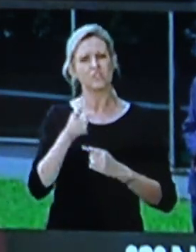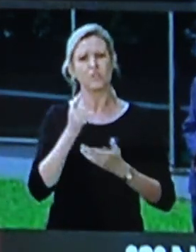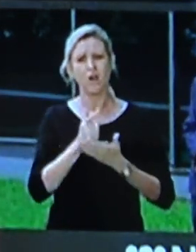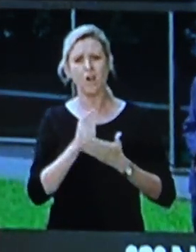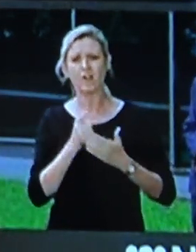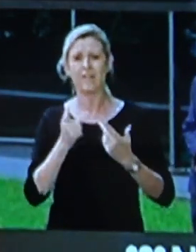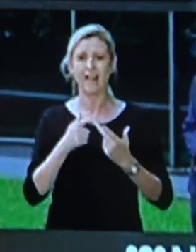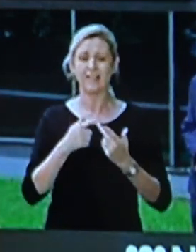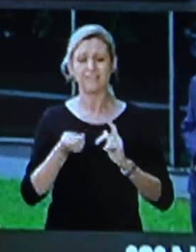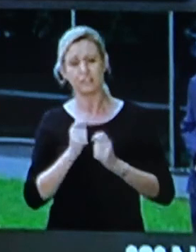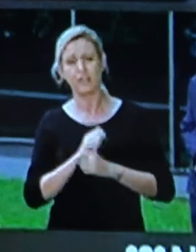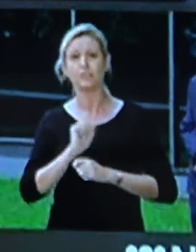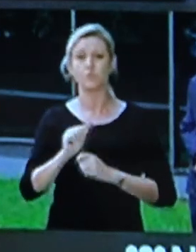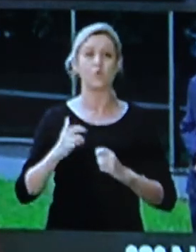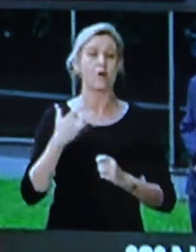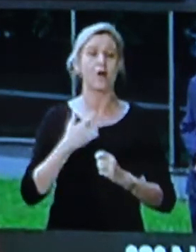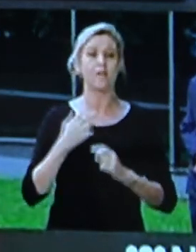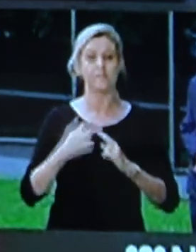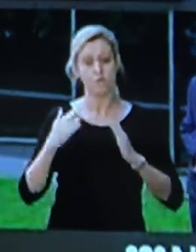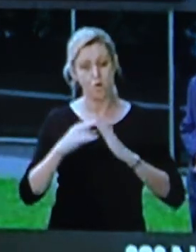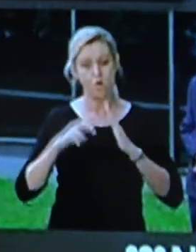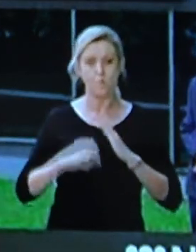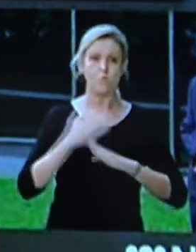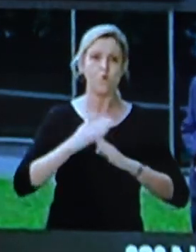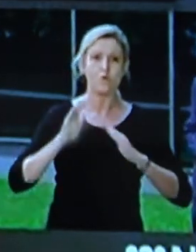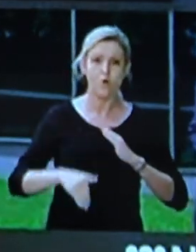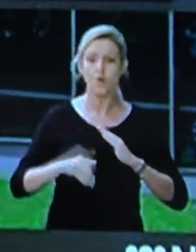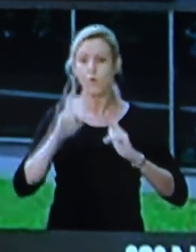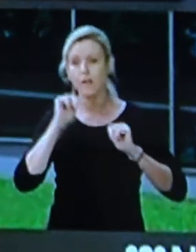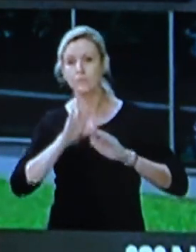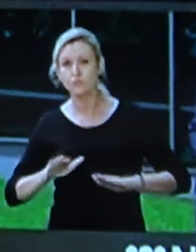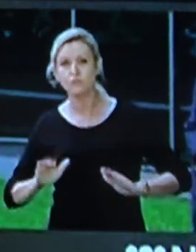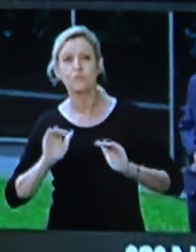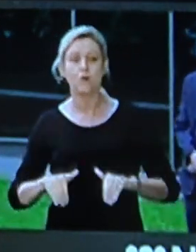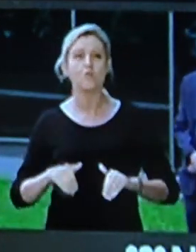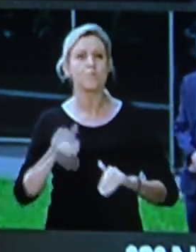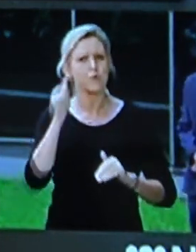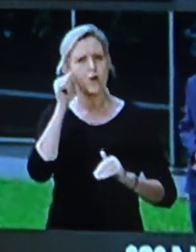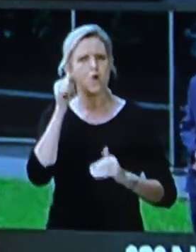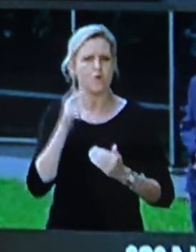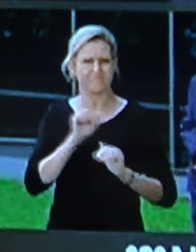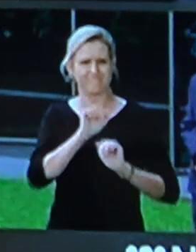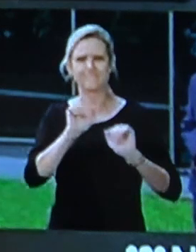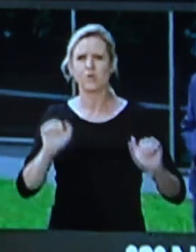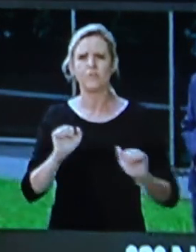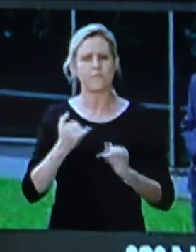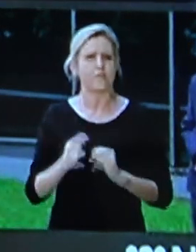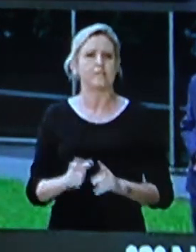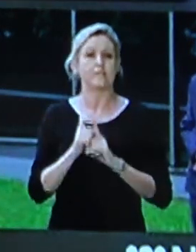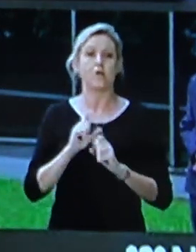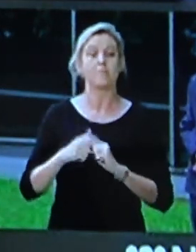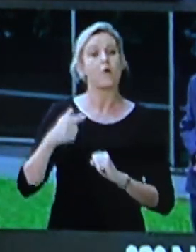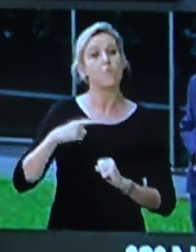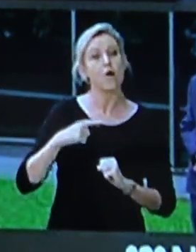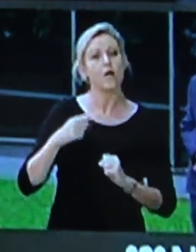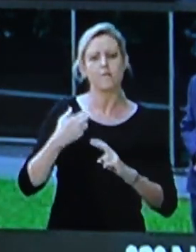the important thing to remember is that we're all in this together. All of us are having to adjust. All of us are having to do things in a different way, but it's to keep everybody